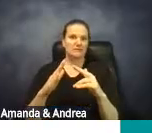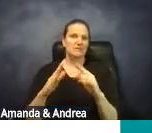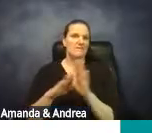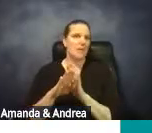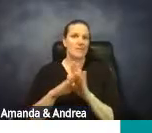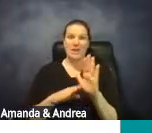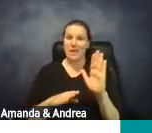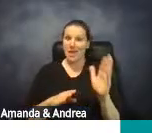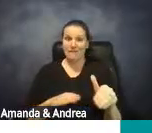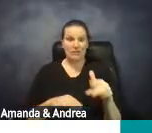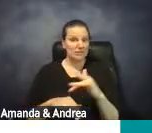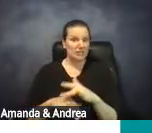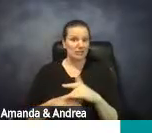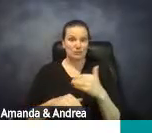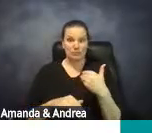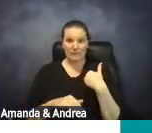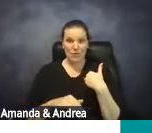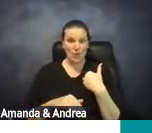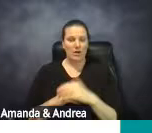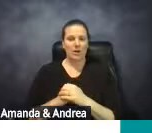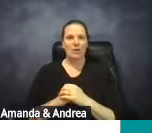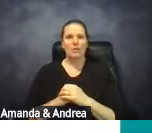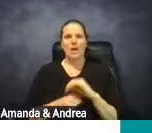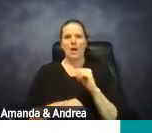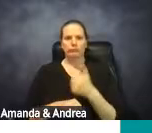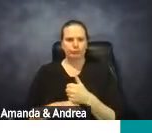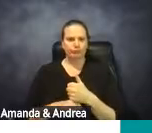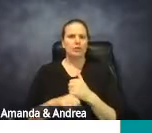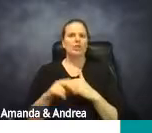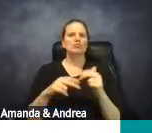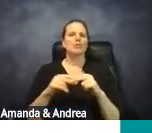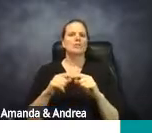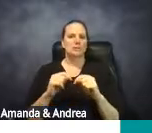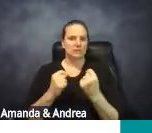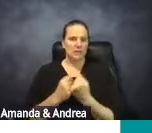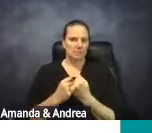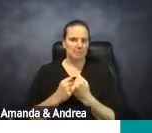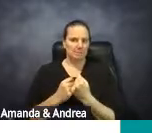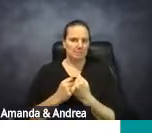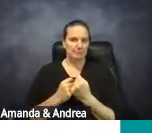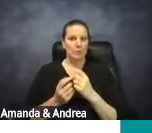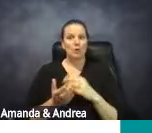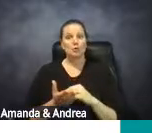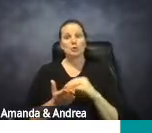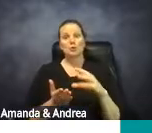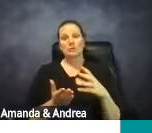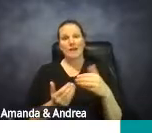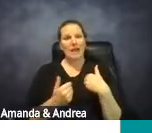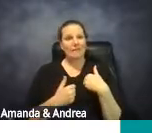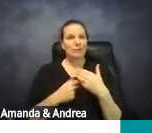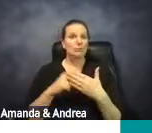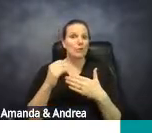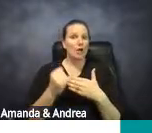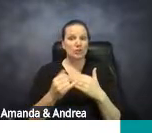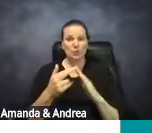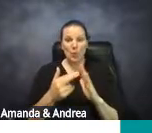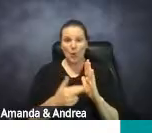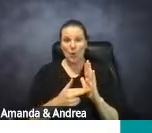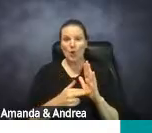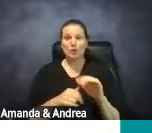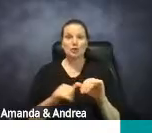been done before, and we formed construction teams. The students were given project roles like